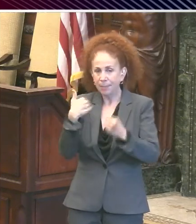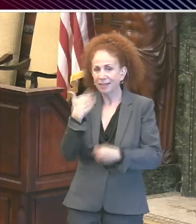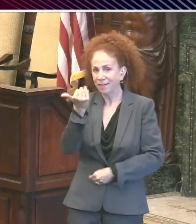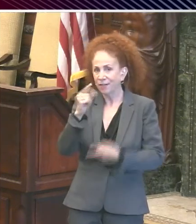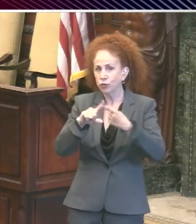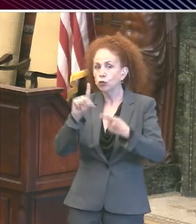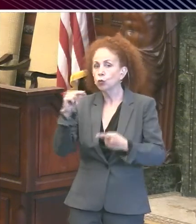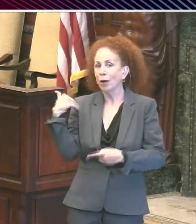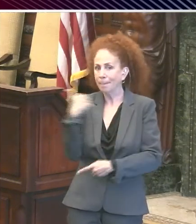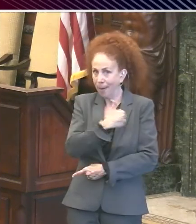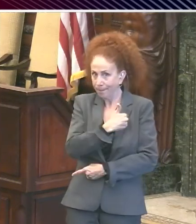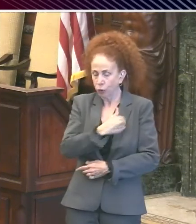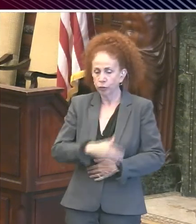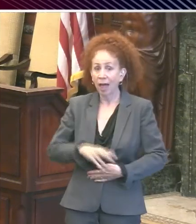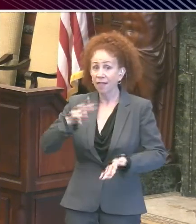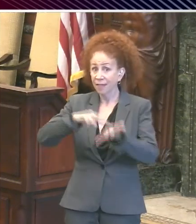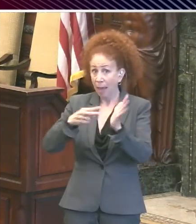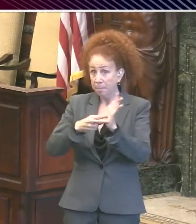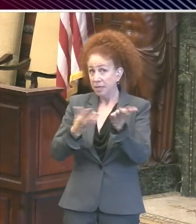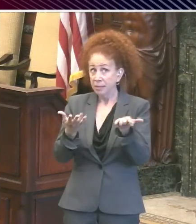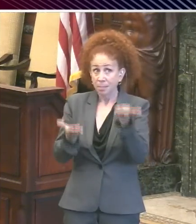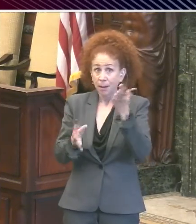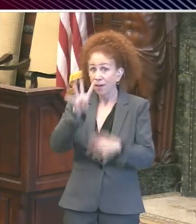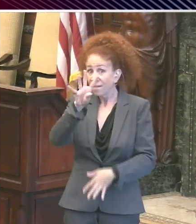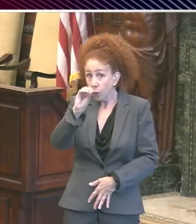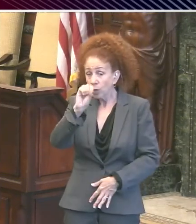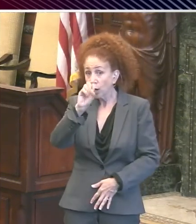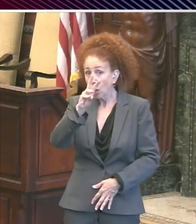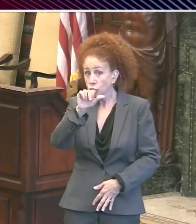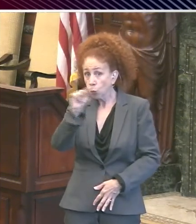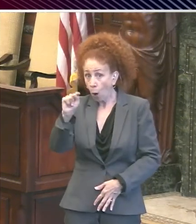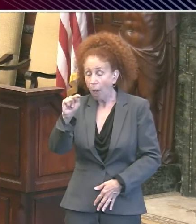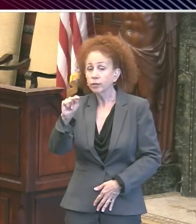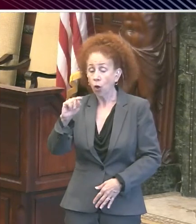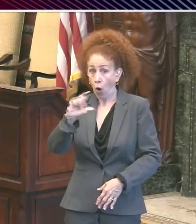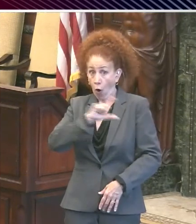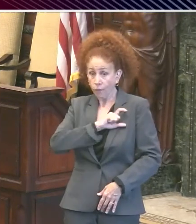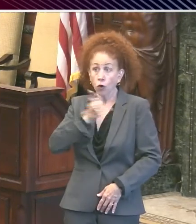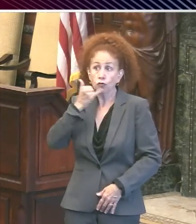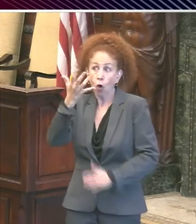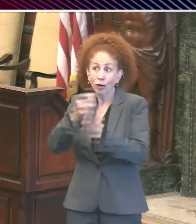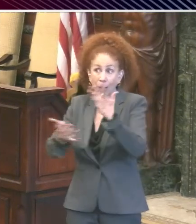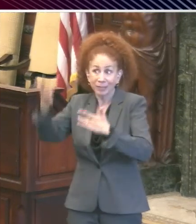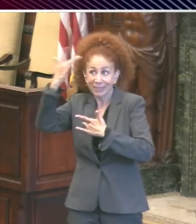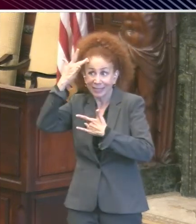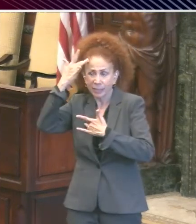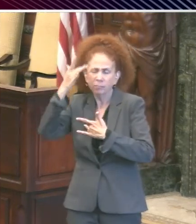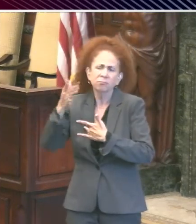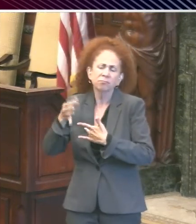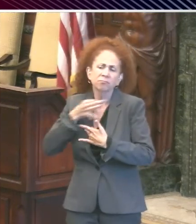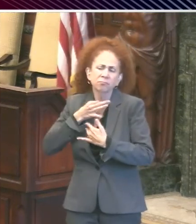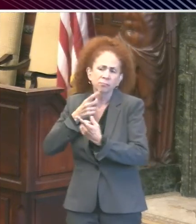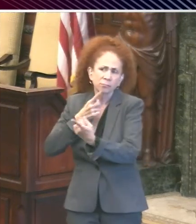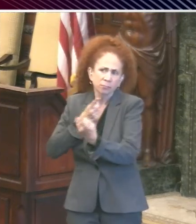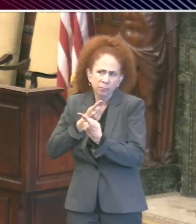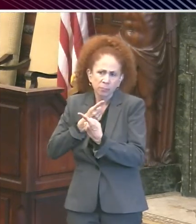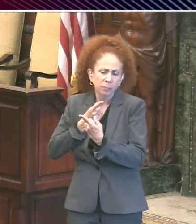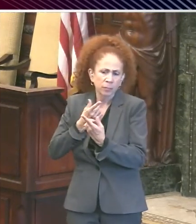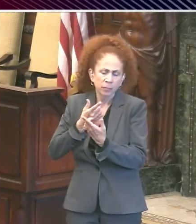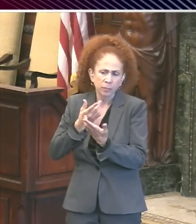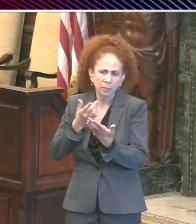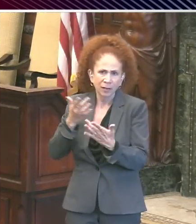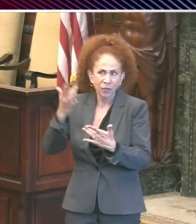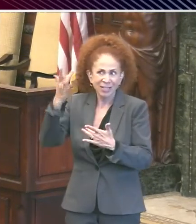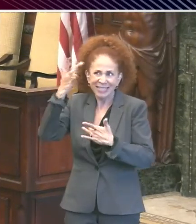20 members, so that would mean as many as 40 SWAT officers called out sick. I just want to hear from you about the